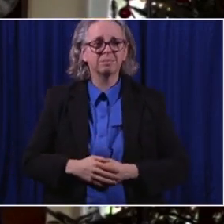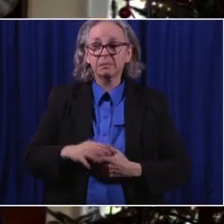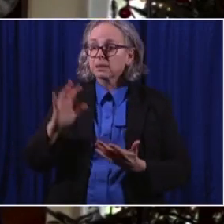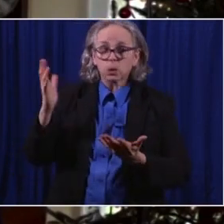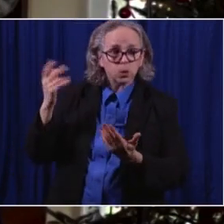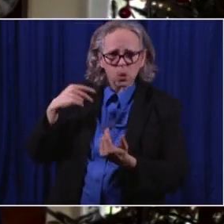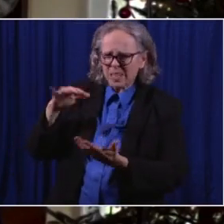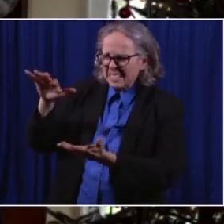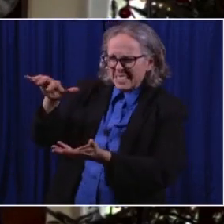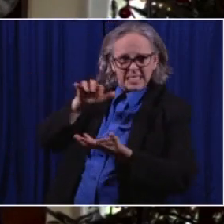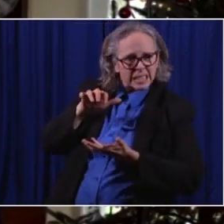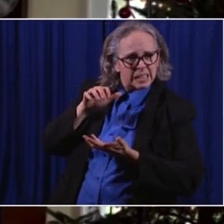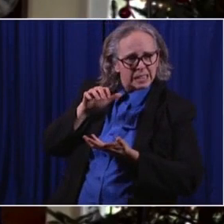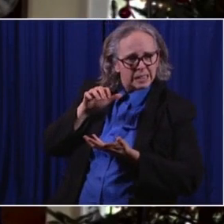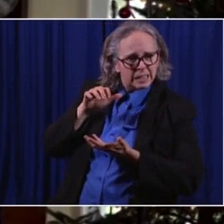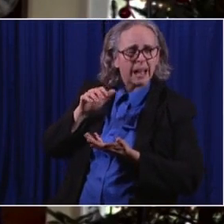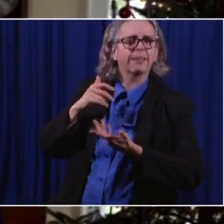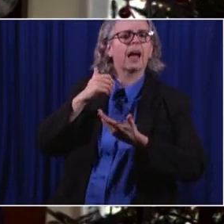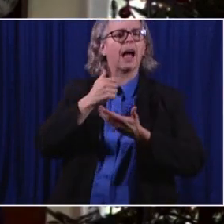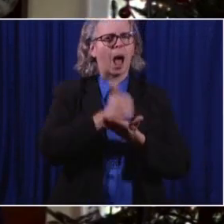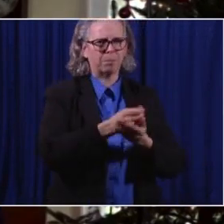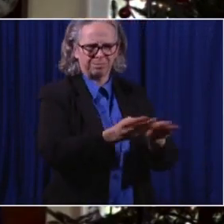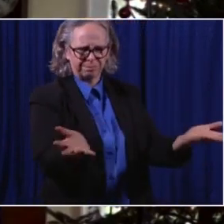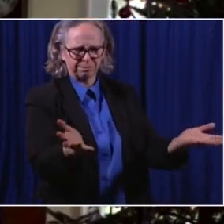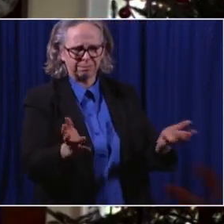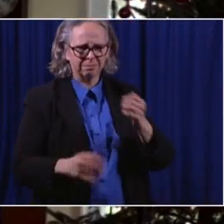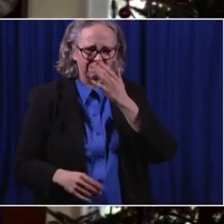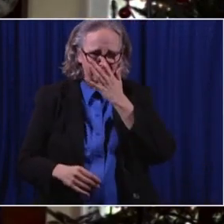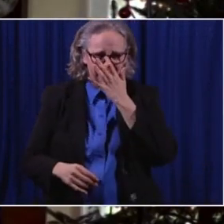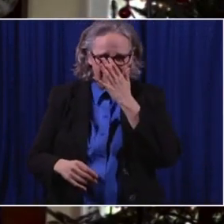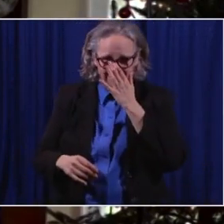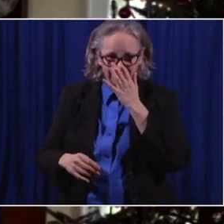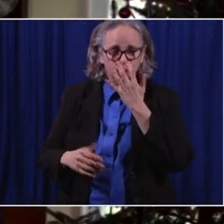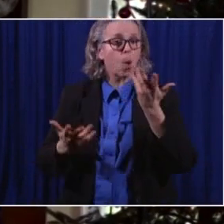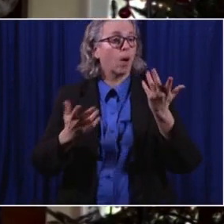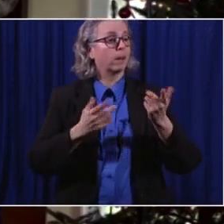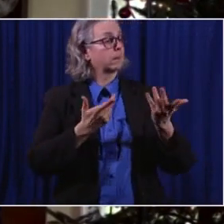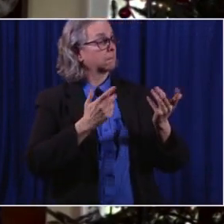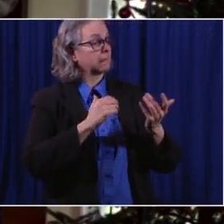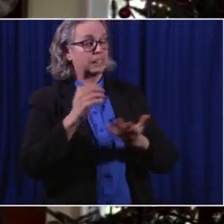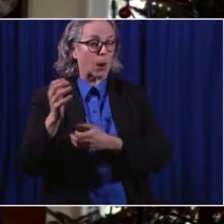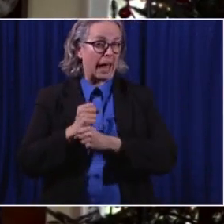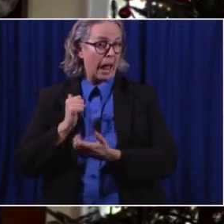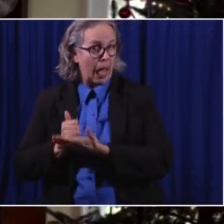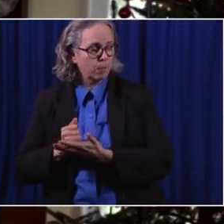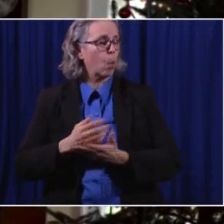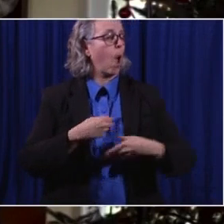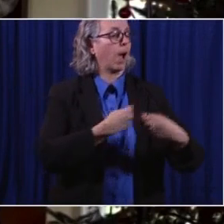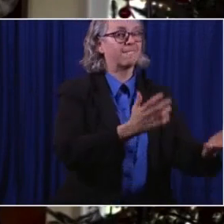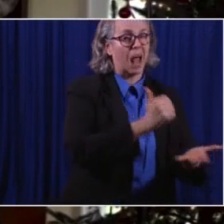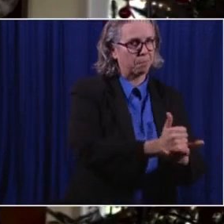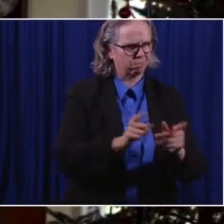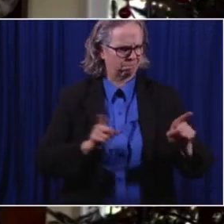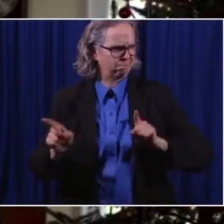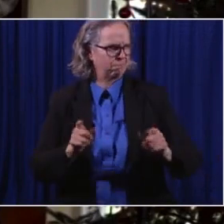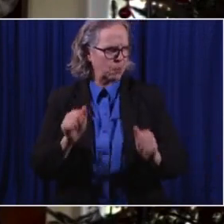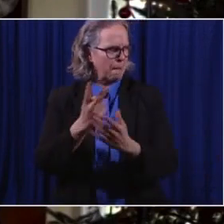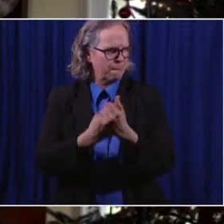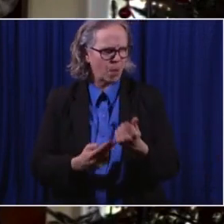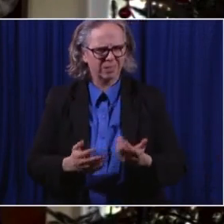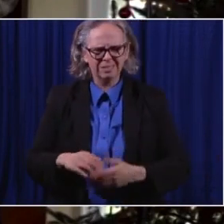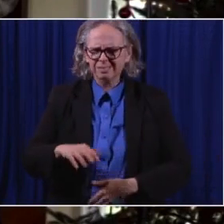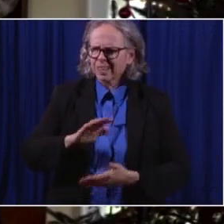So you can get help or you can give help. So we hope you'll give help if you can. It's nice to see so many Ohioans